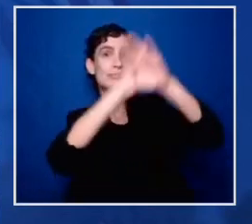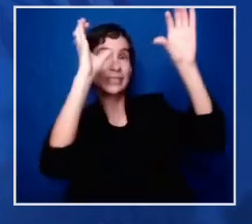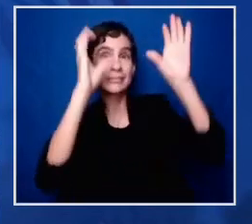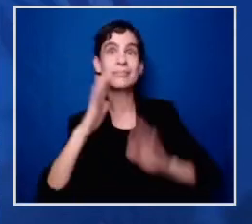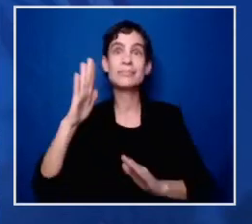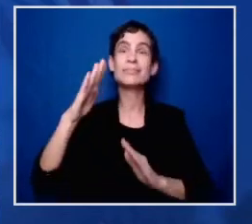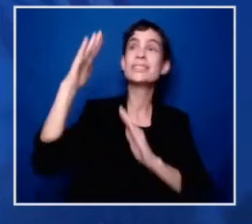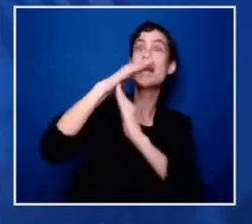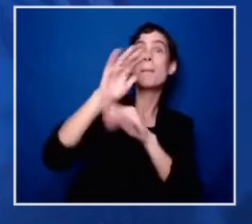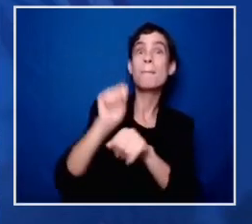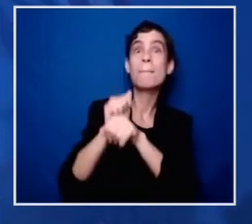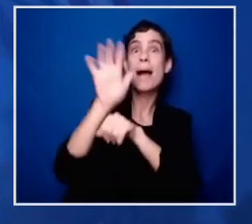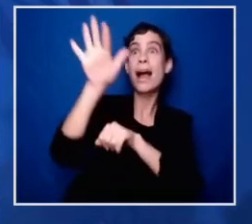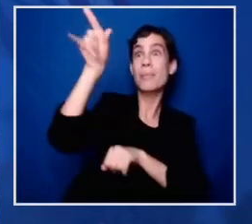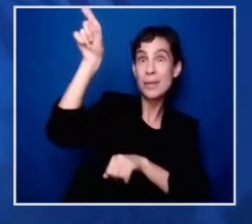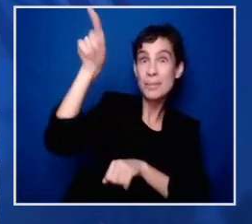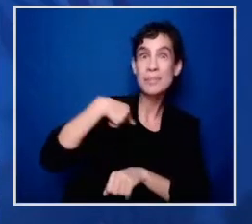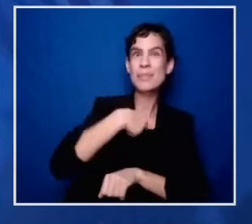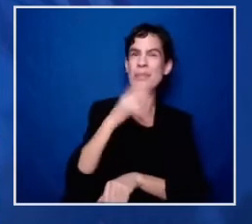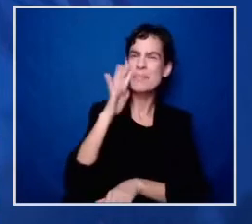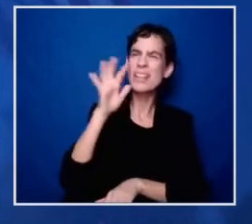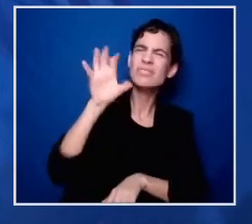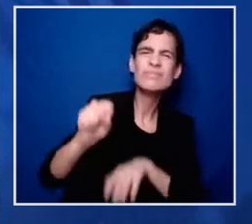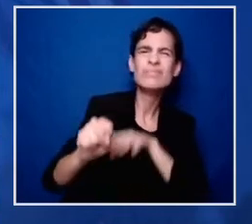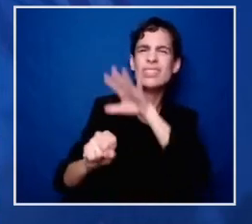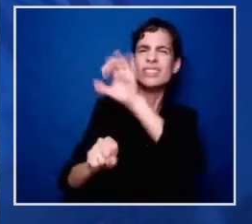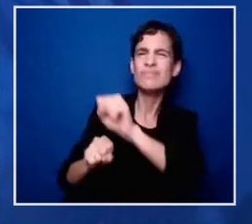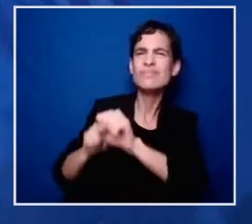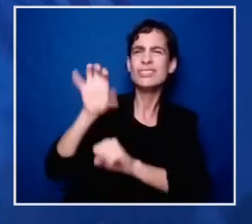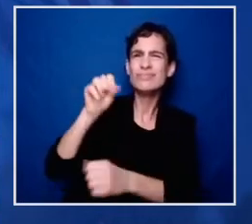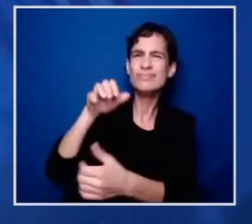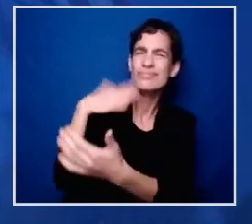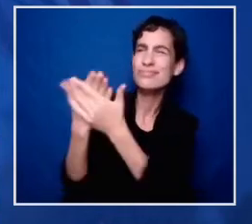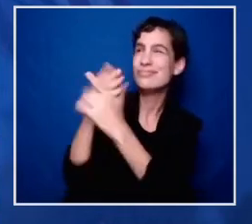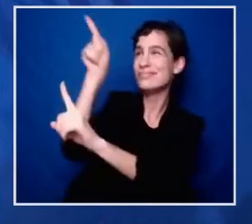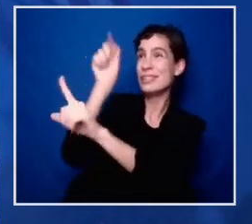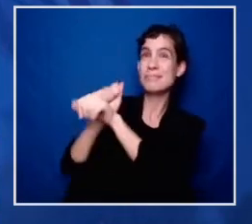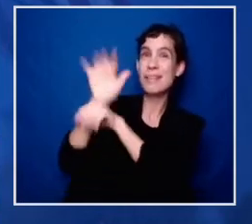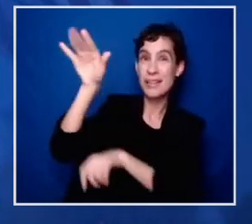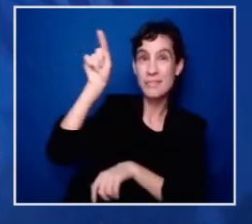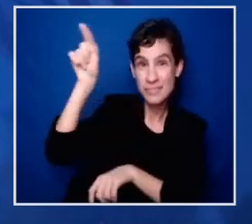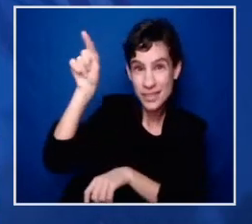into one luminous symphony.